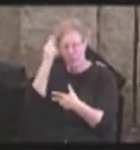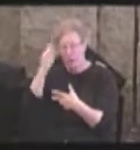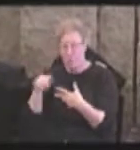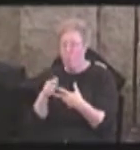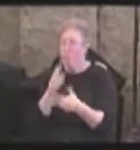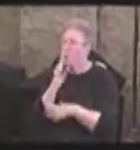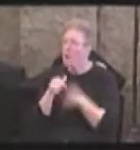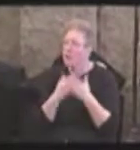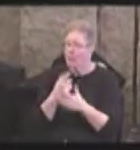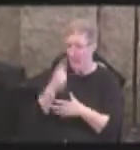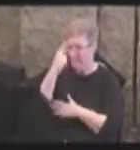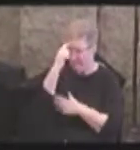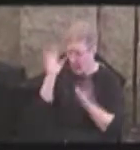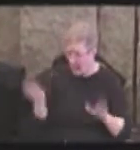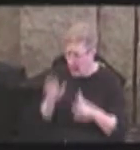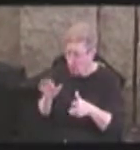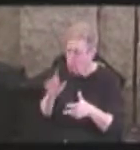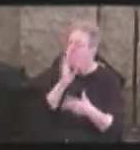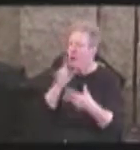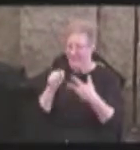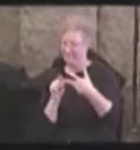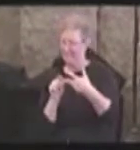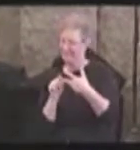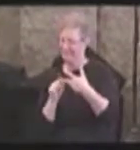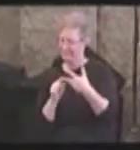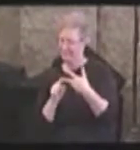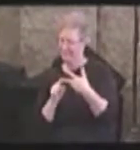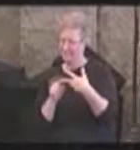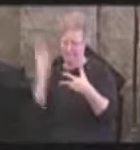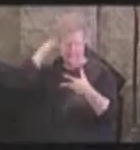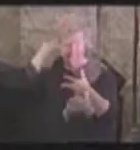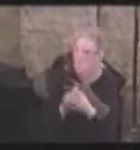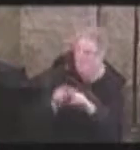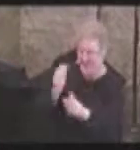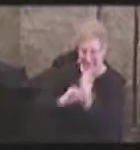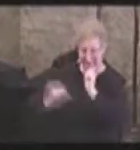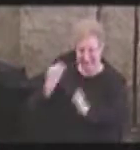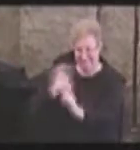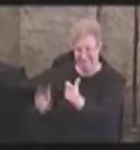about the superconscious mind and the ideas that come from that into your conscious mind. Yep.